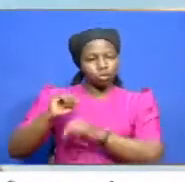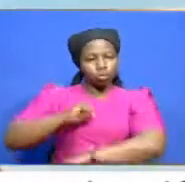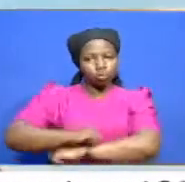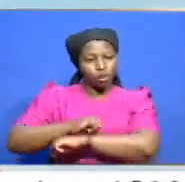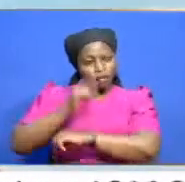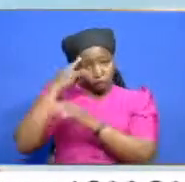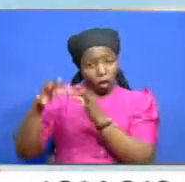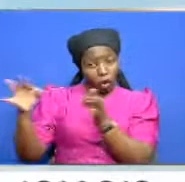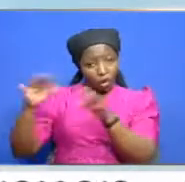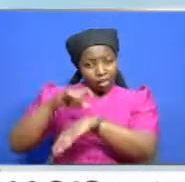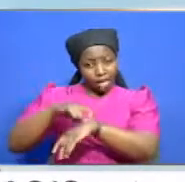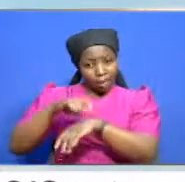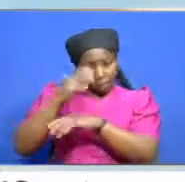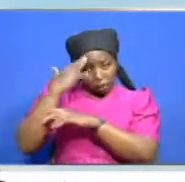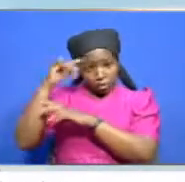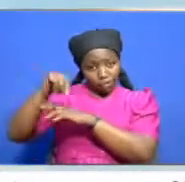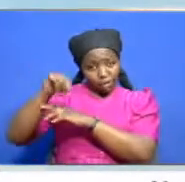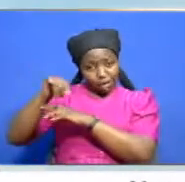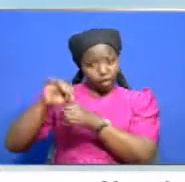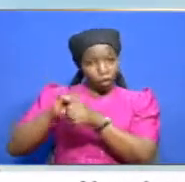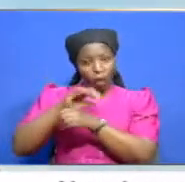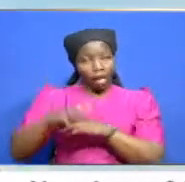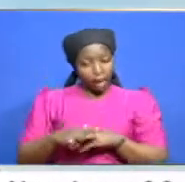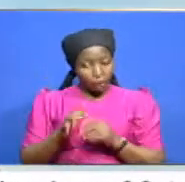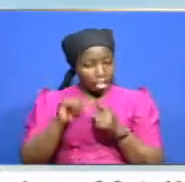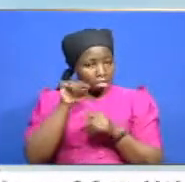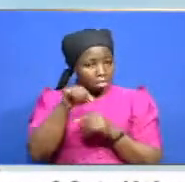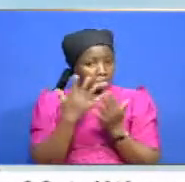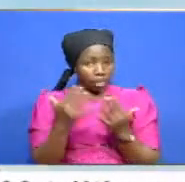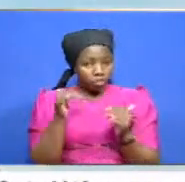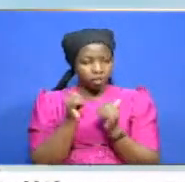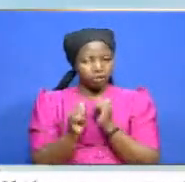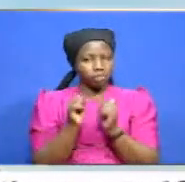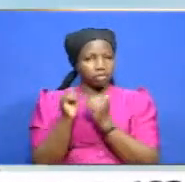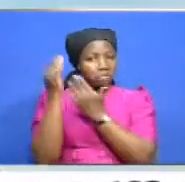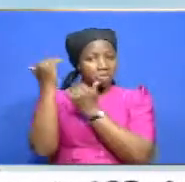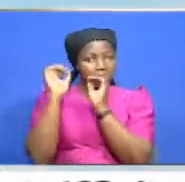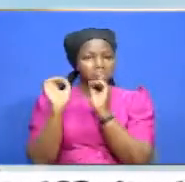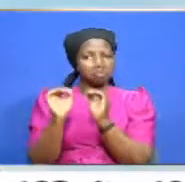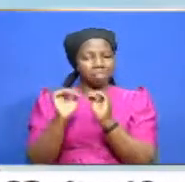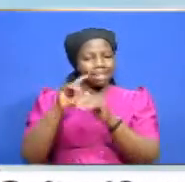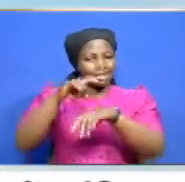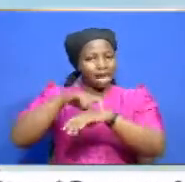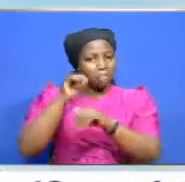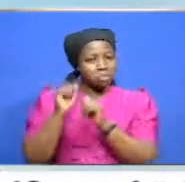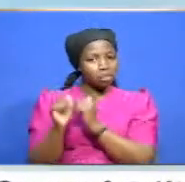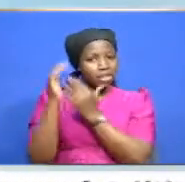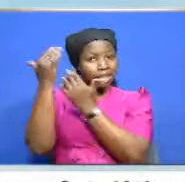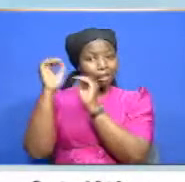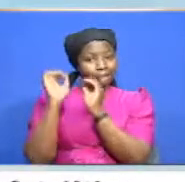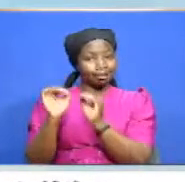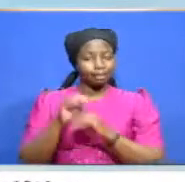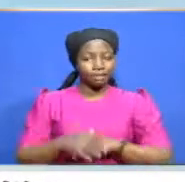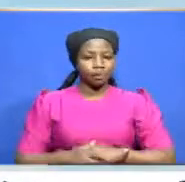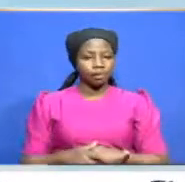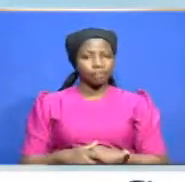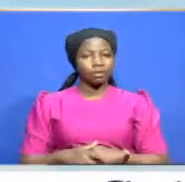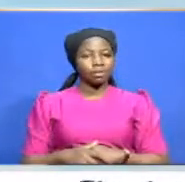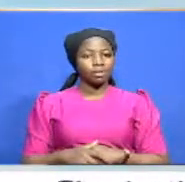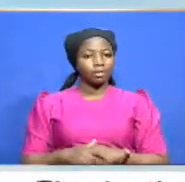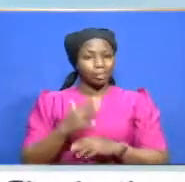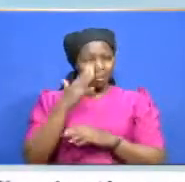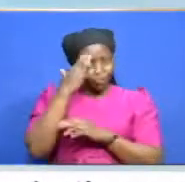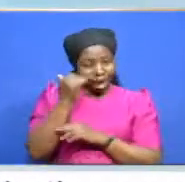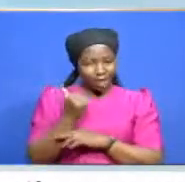were unprecedented moments. They were unprecedented times that were occasioned by almost a state of war.